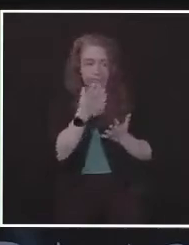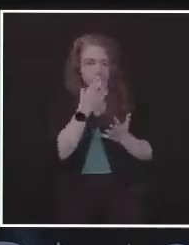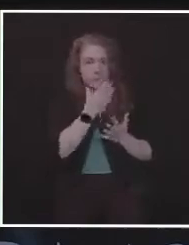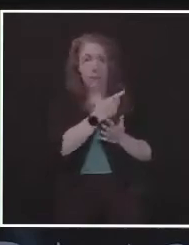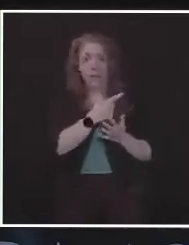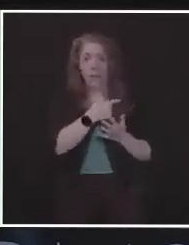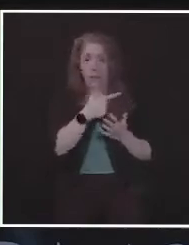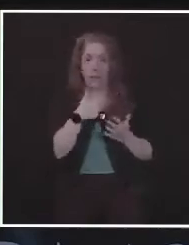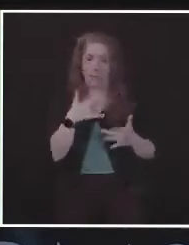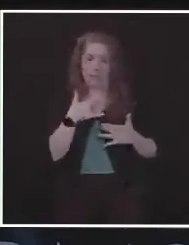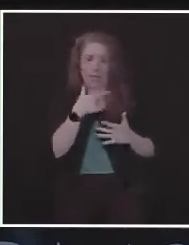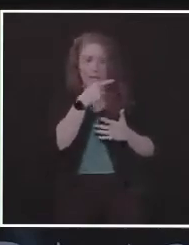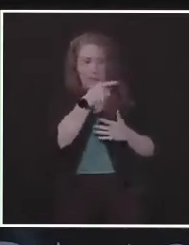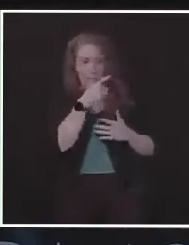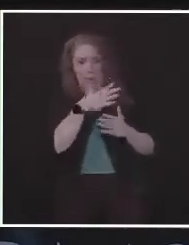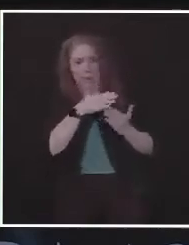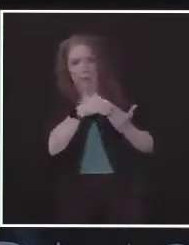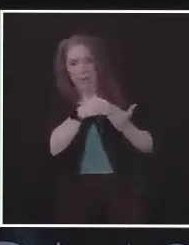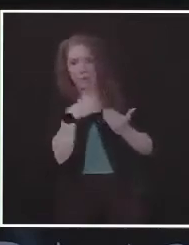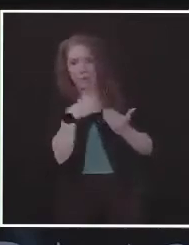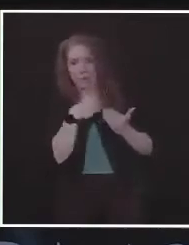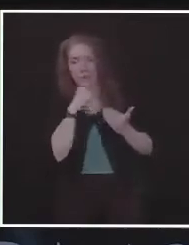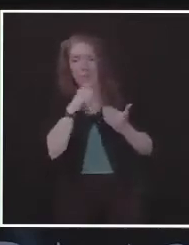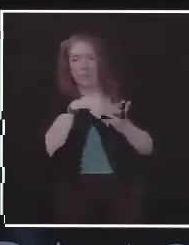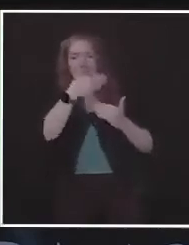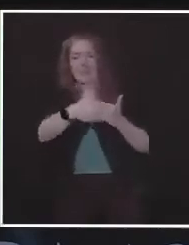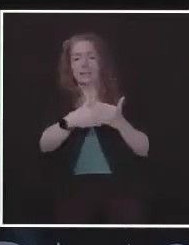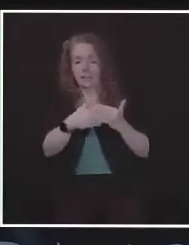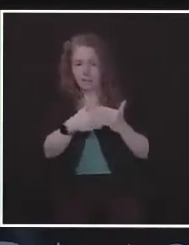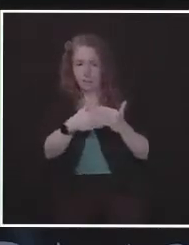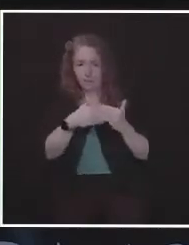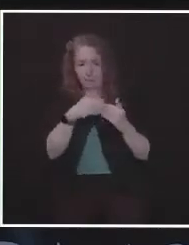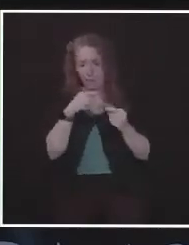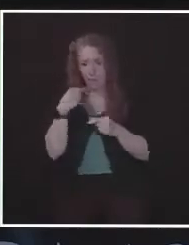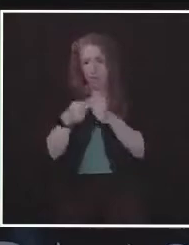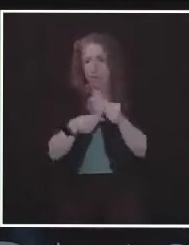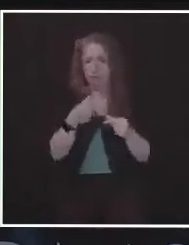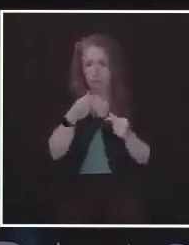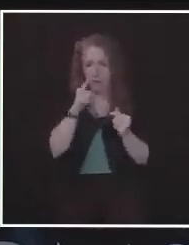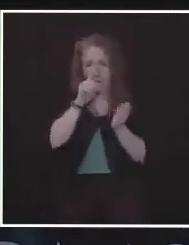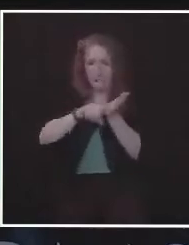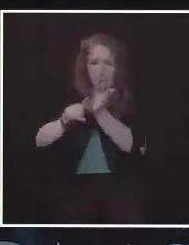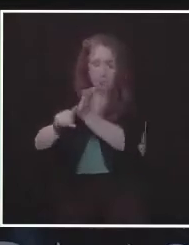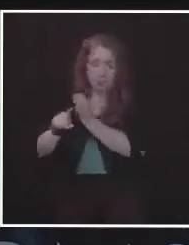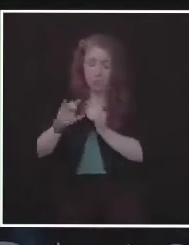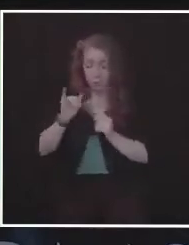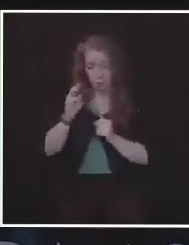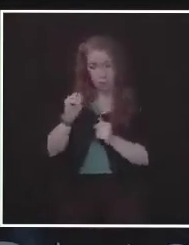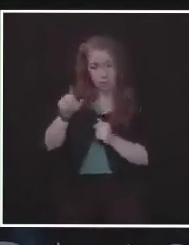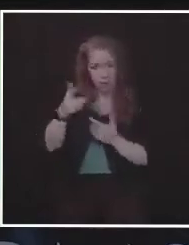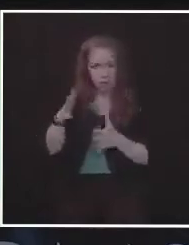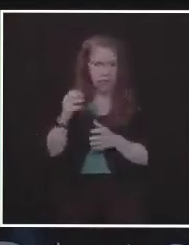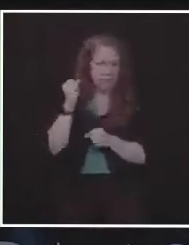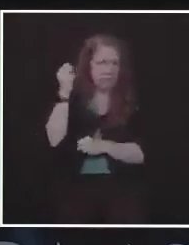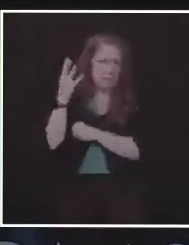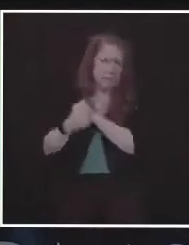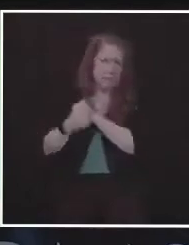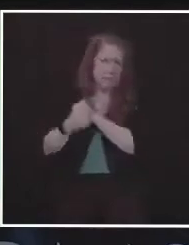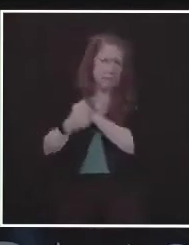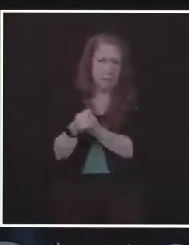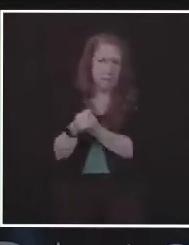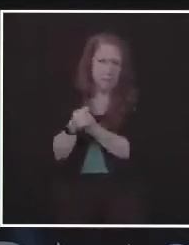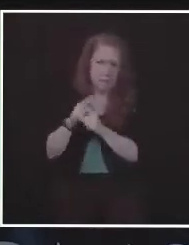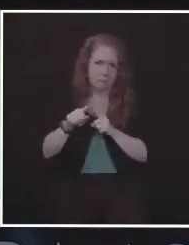era of space exploration. As some of you know, Jim spent many years supporting NASA programs across several NASA